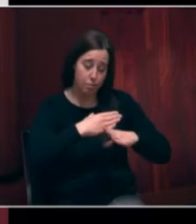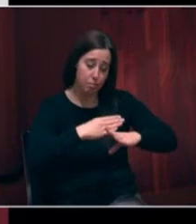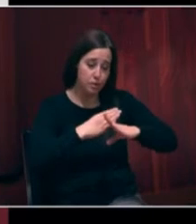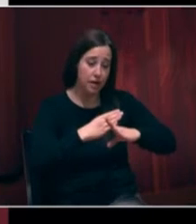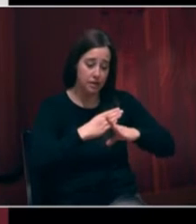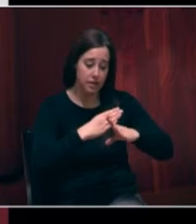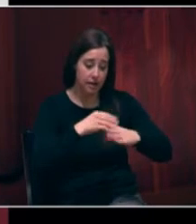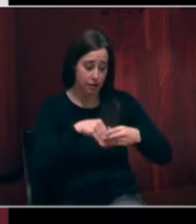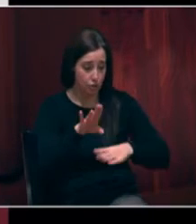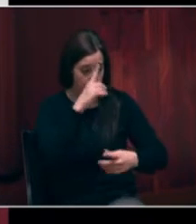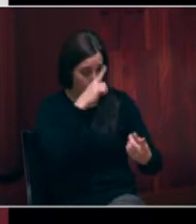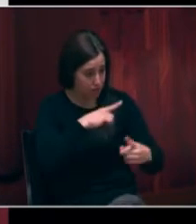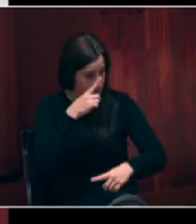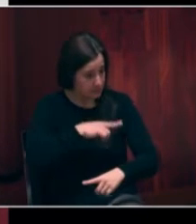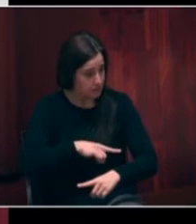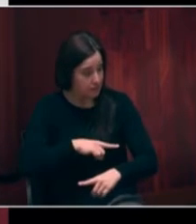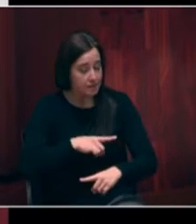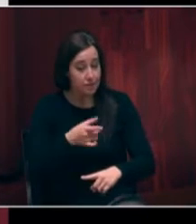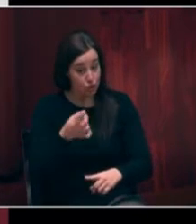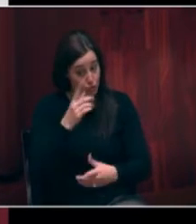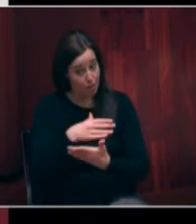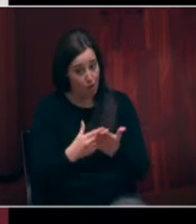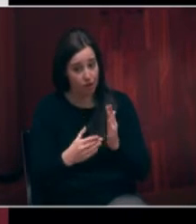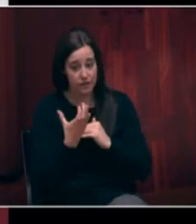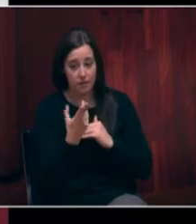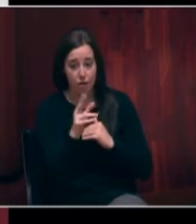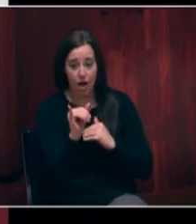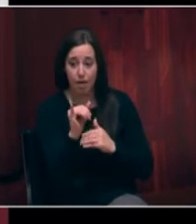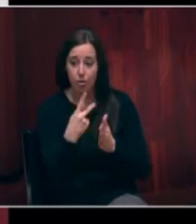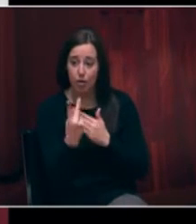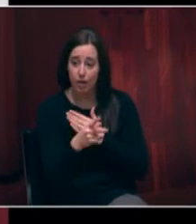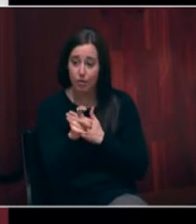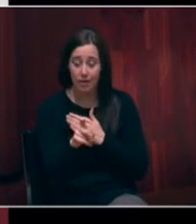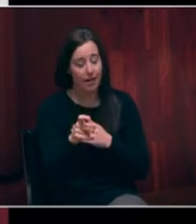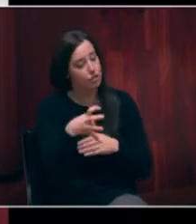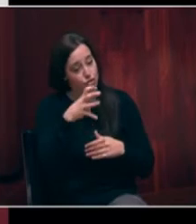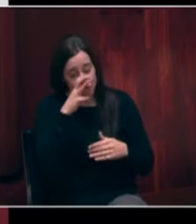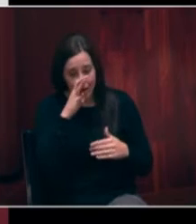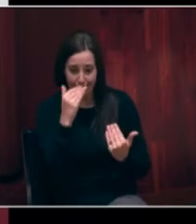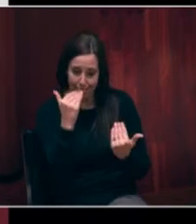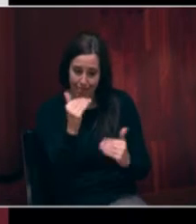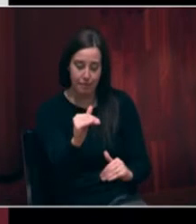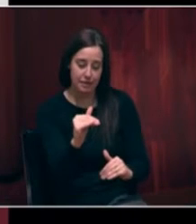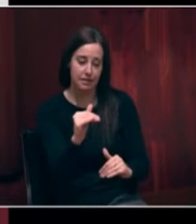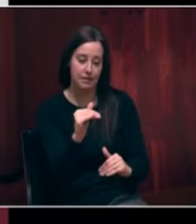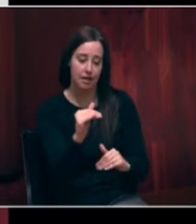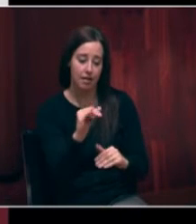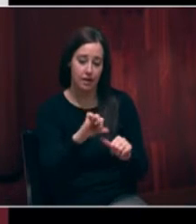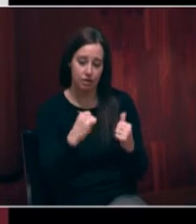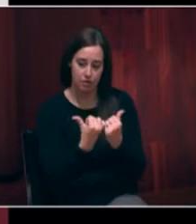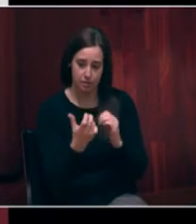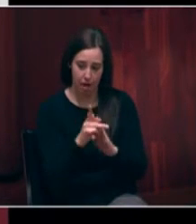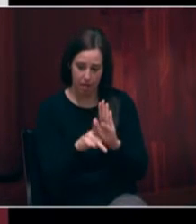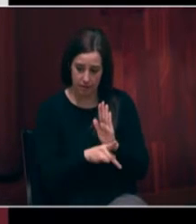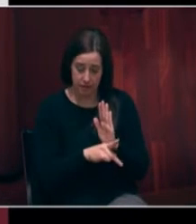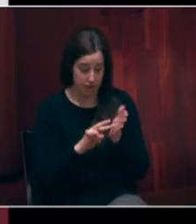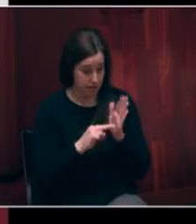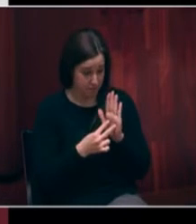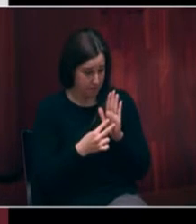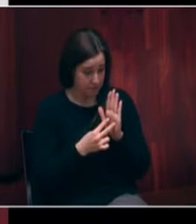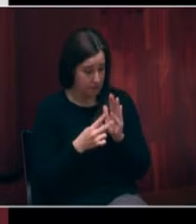element of the CUI program you need to keep in mind is that there will be strict limits placed on the applicability of agency policies, meaning that you can't